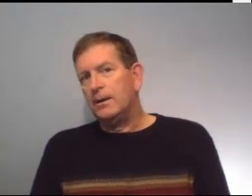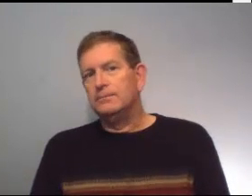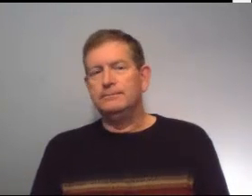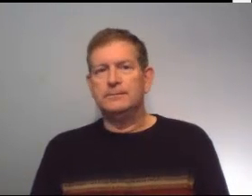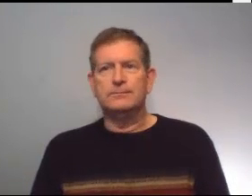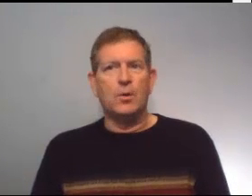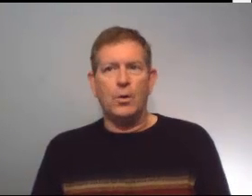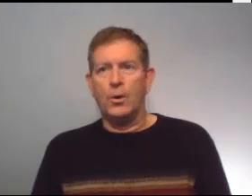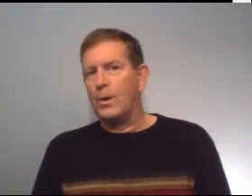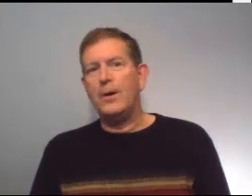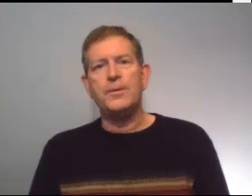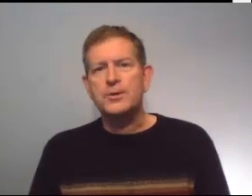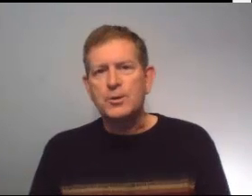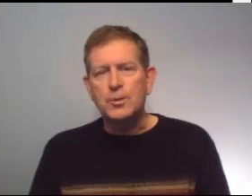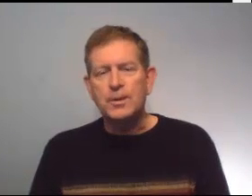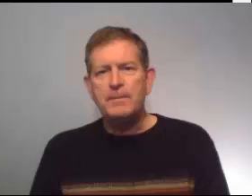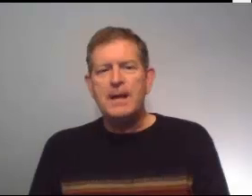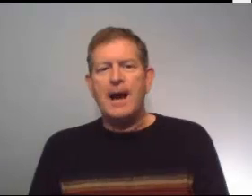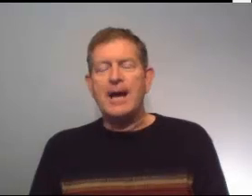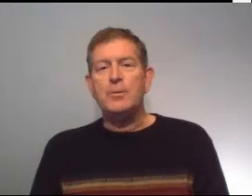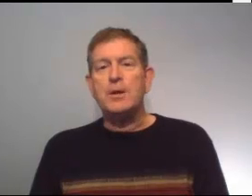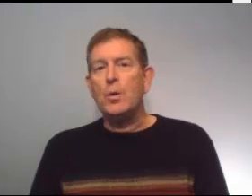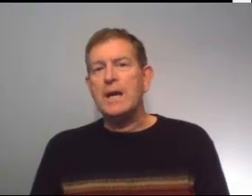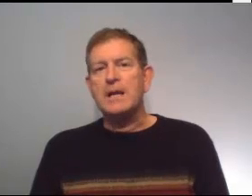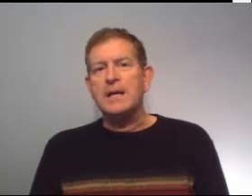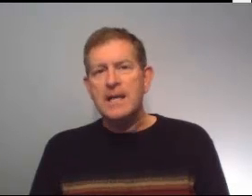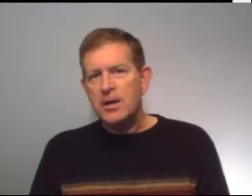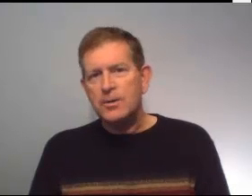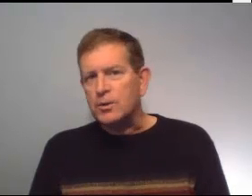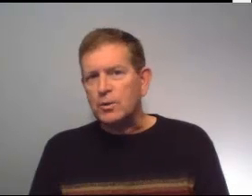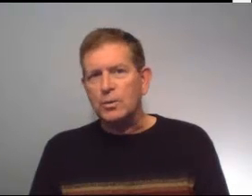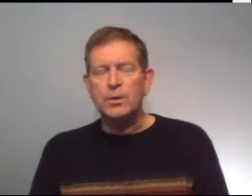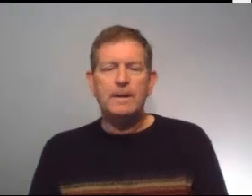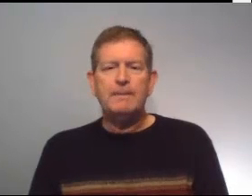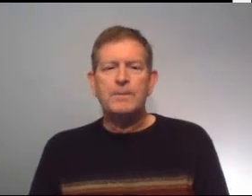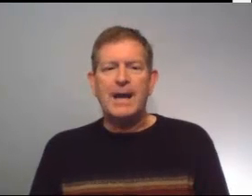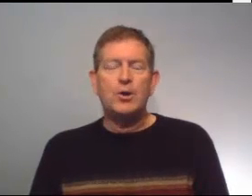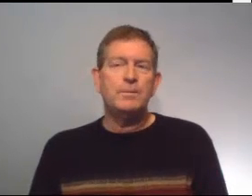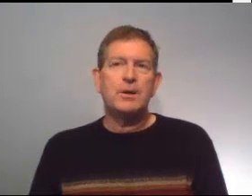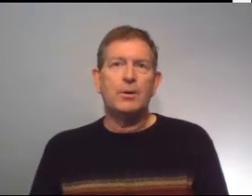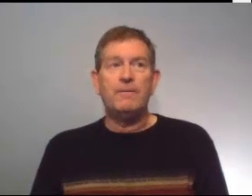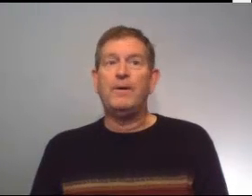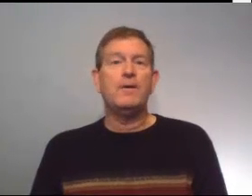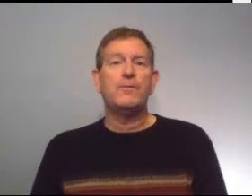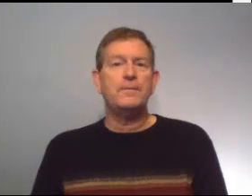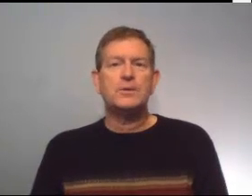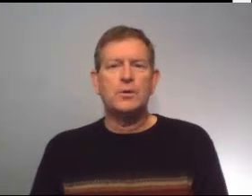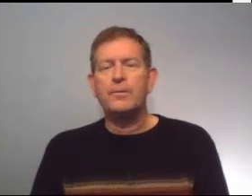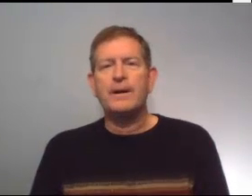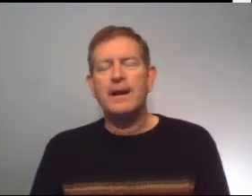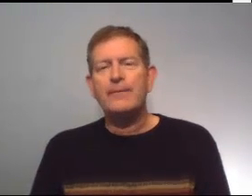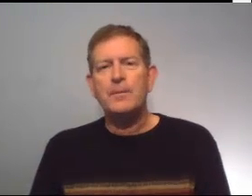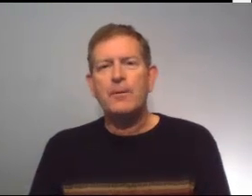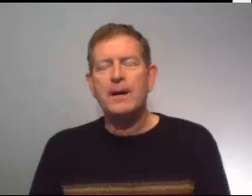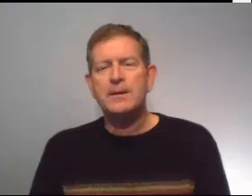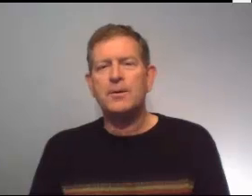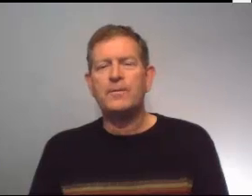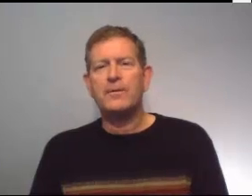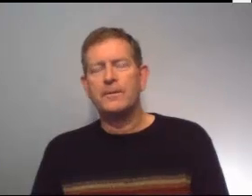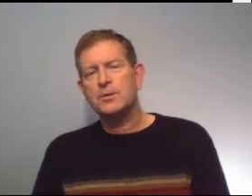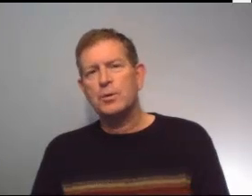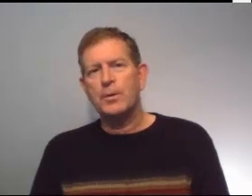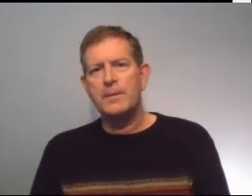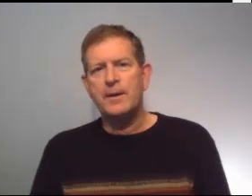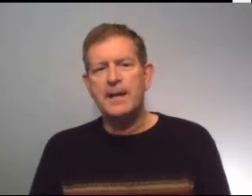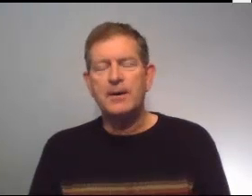going around the school, I could be going near the school, I could be going far from the school. In fact, a lot of you might want to